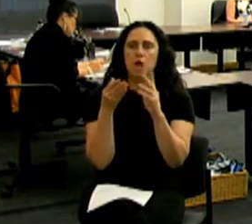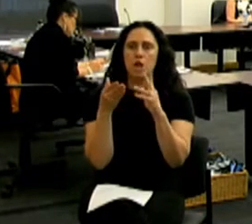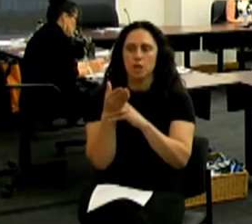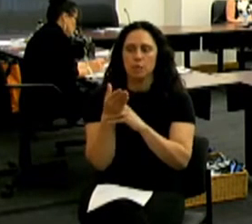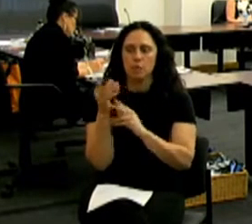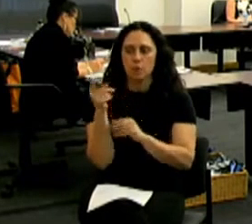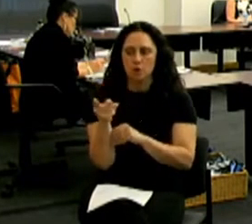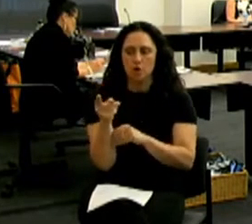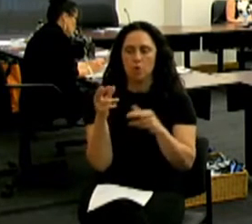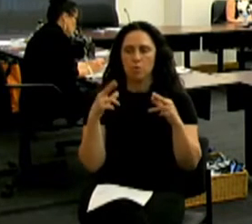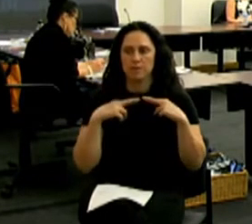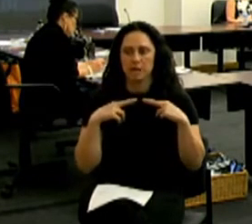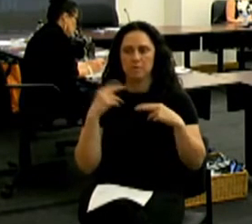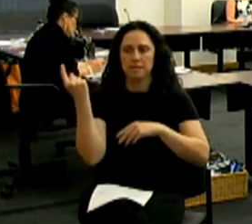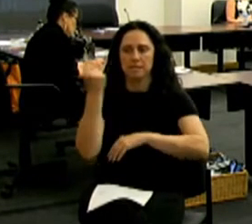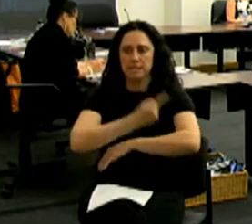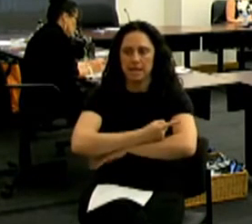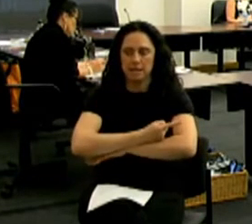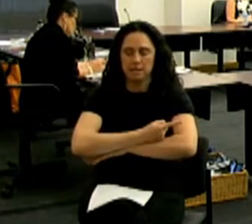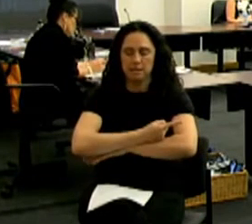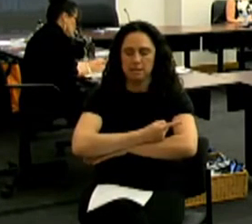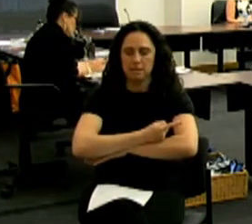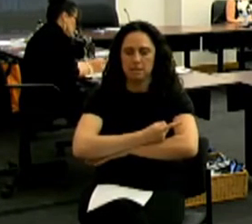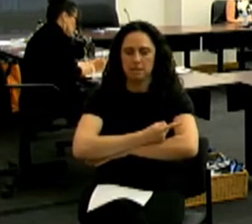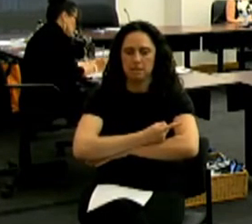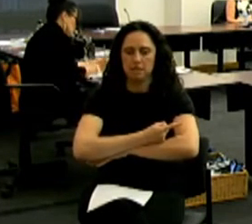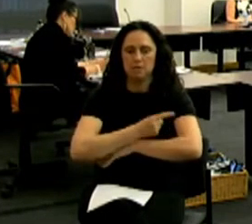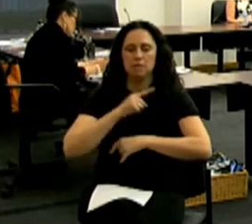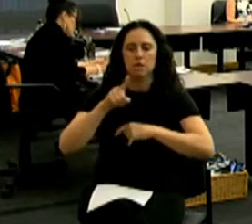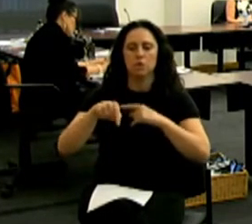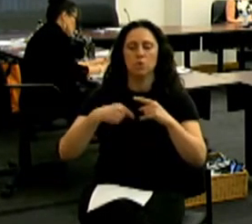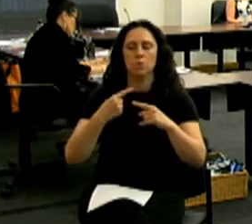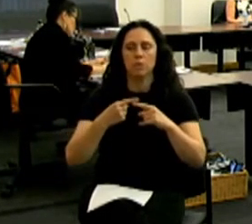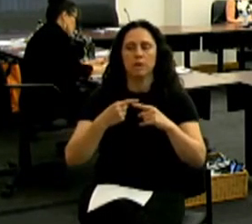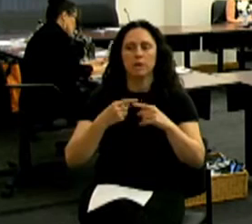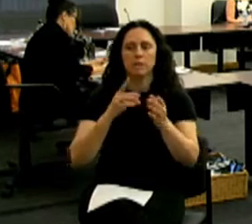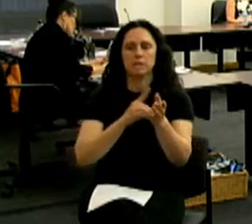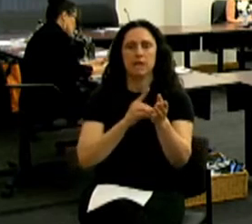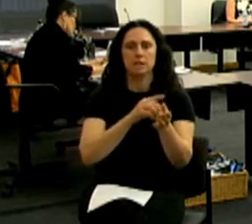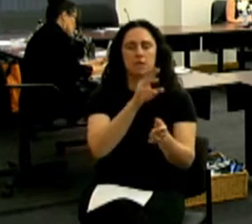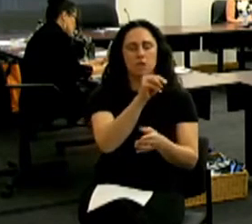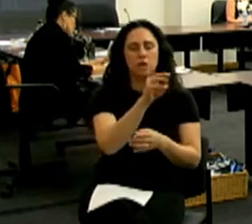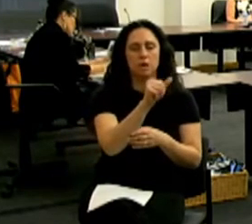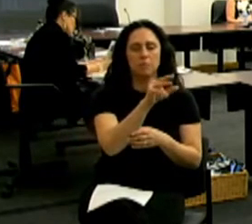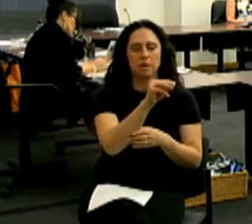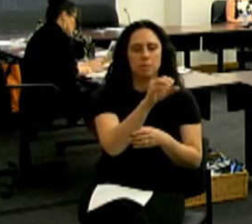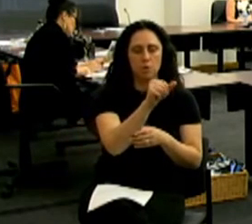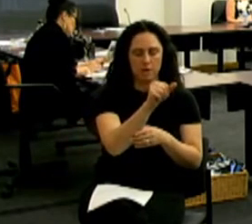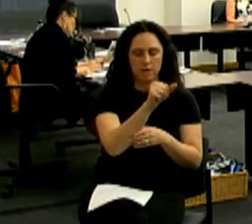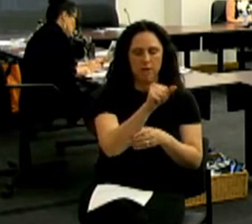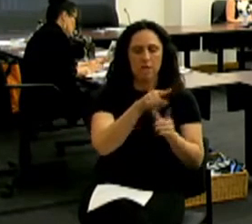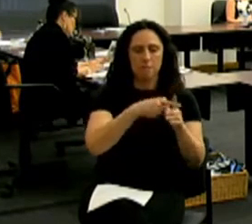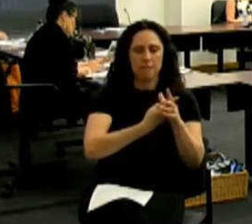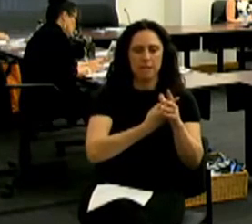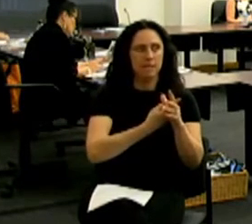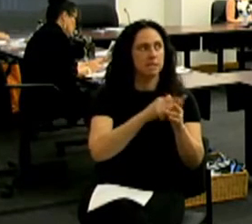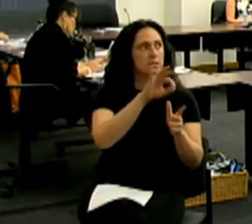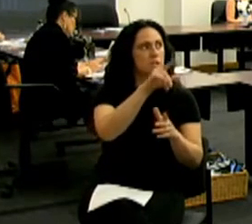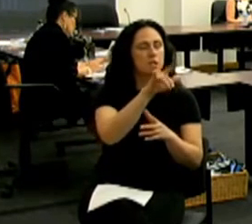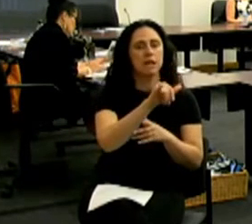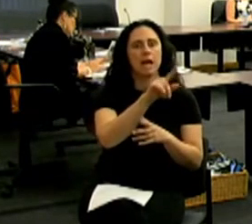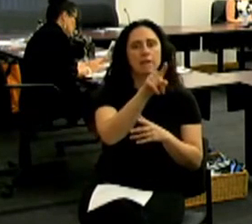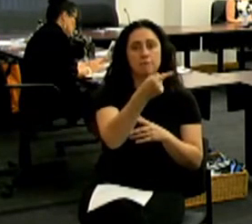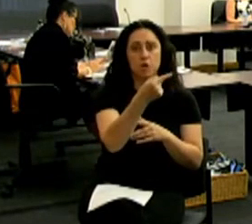through her retirement date. When Dr. Namuo begins on July